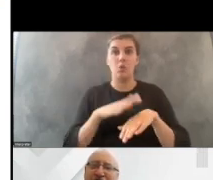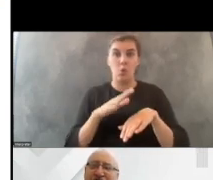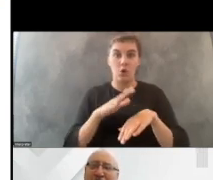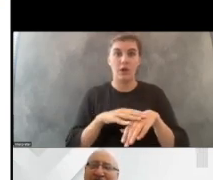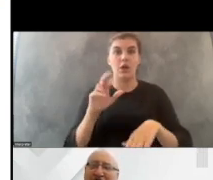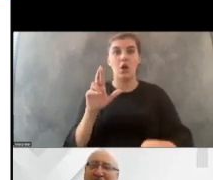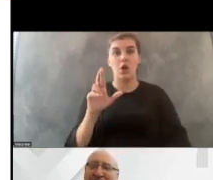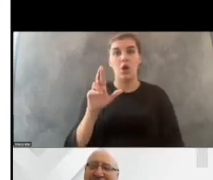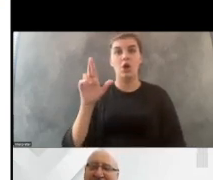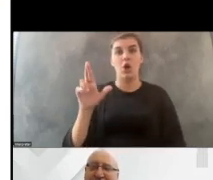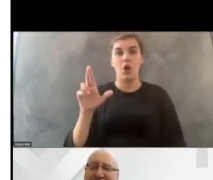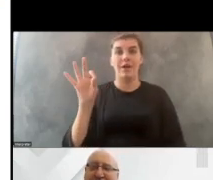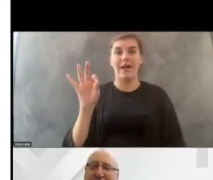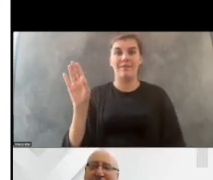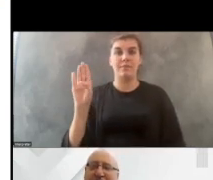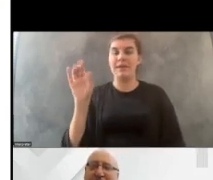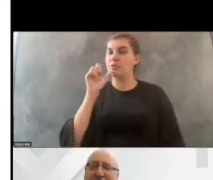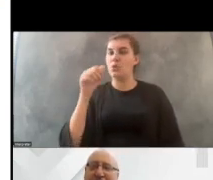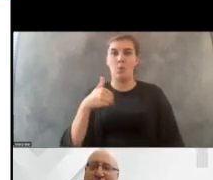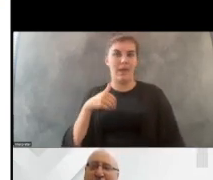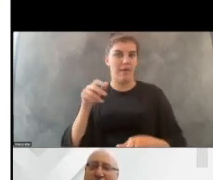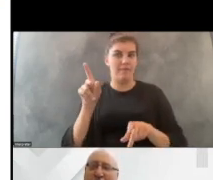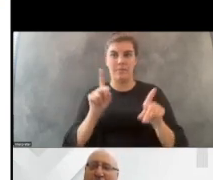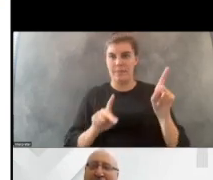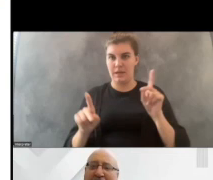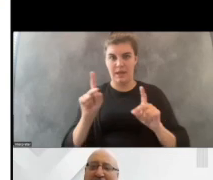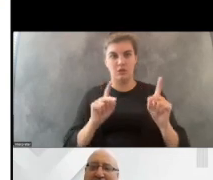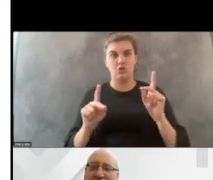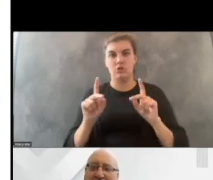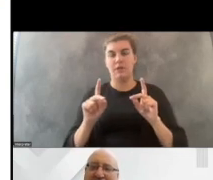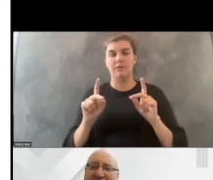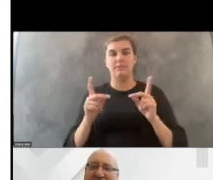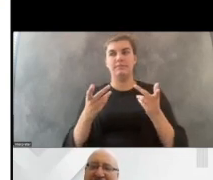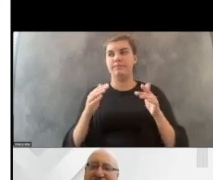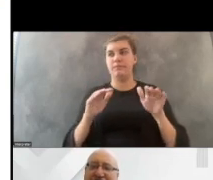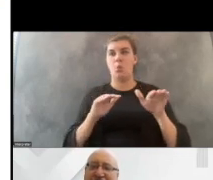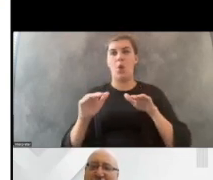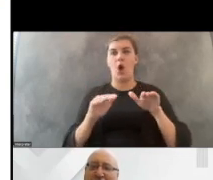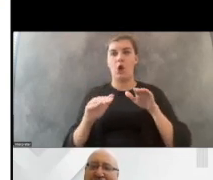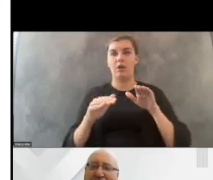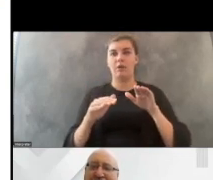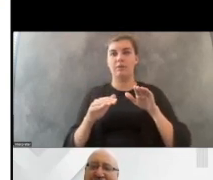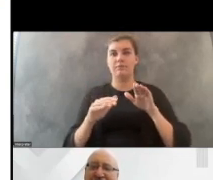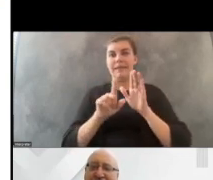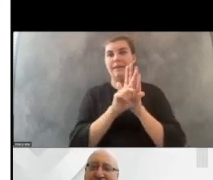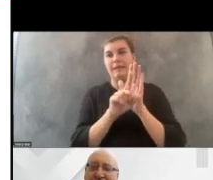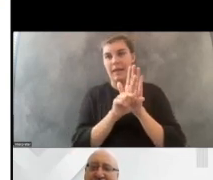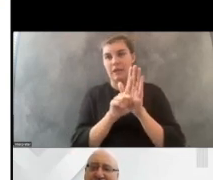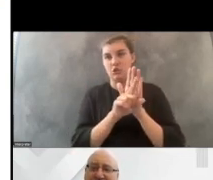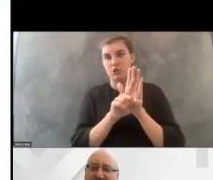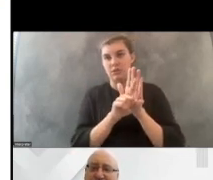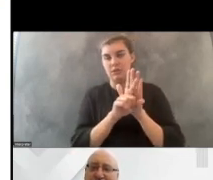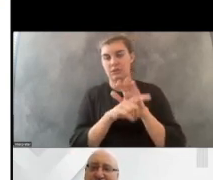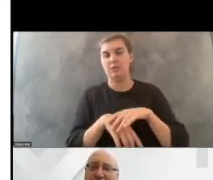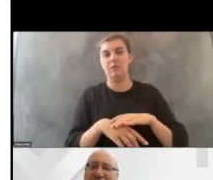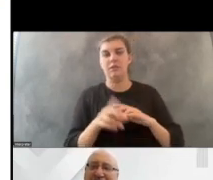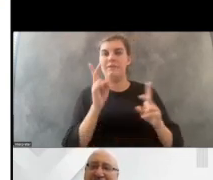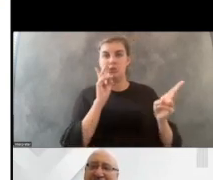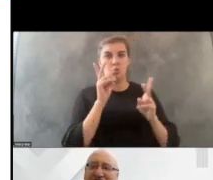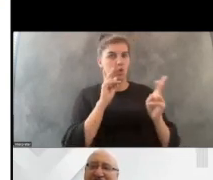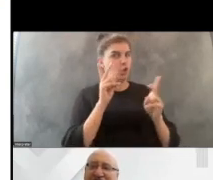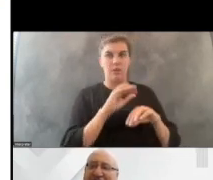flashing beacon, a raised crossing, or a combination of those things. Like sometimes